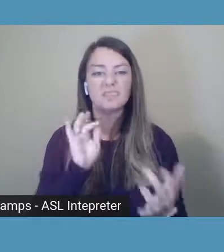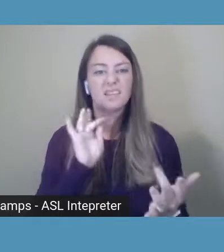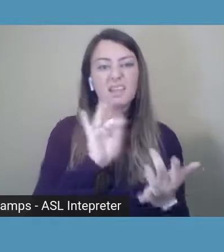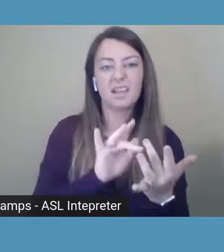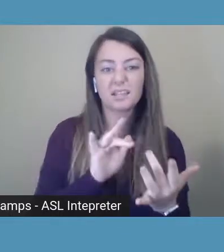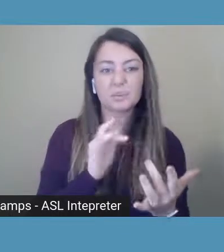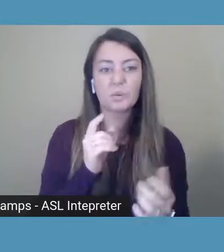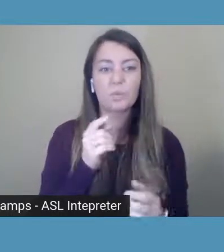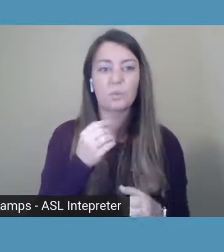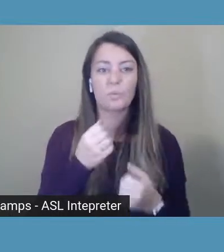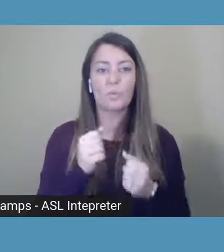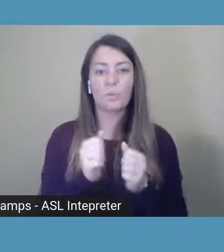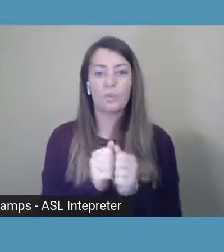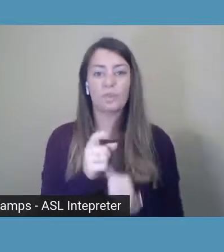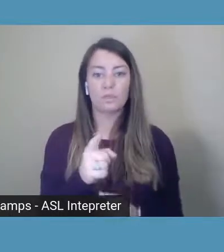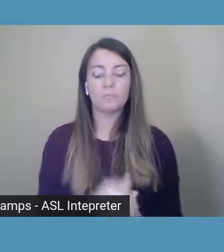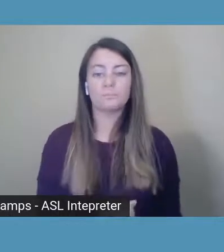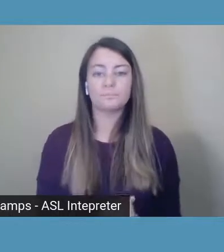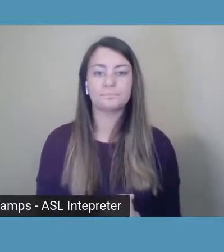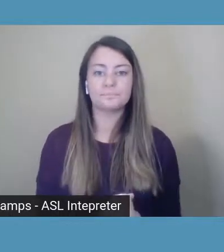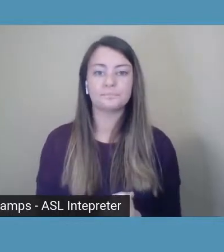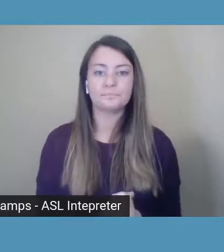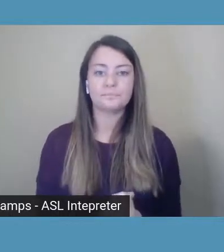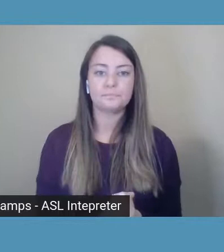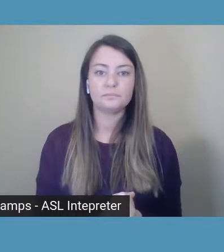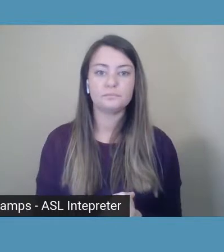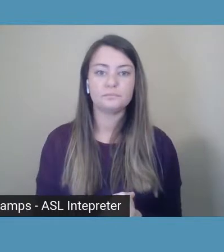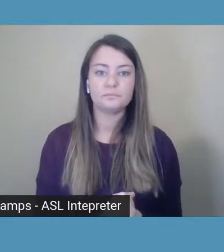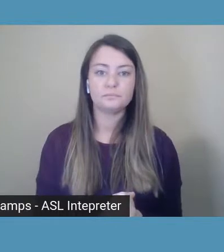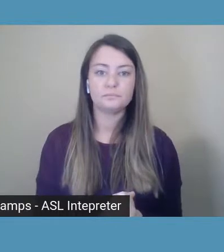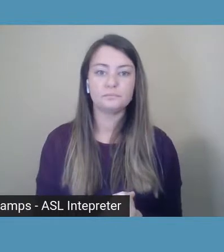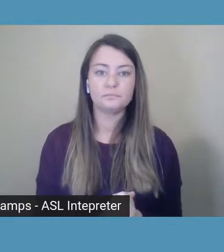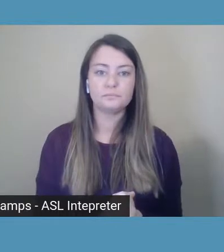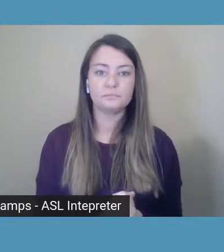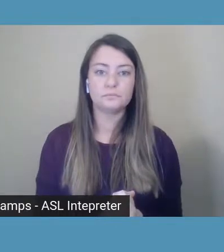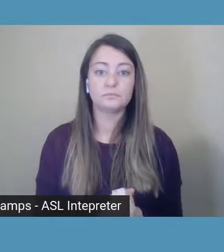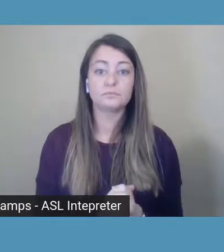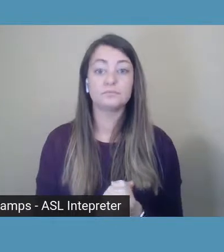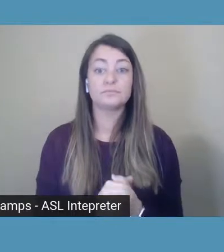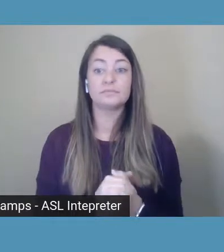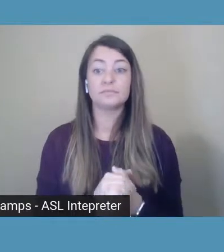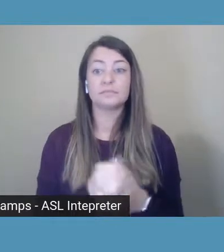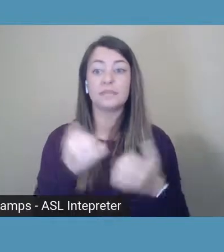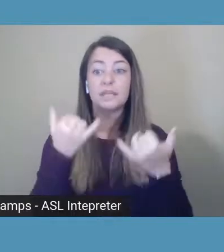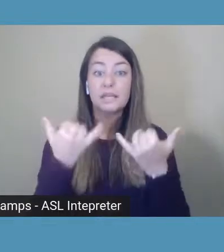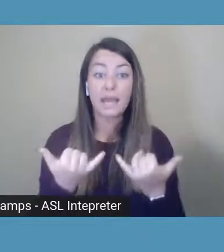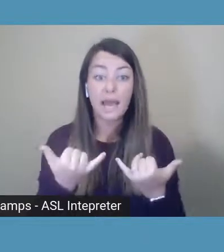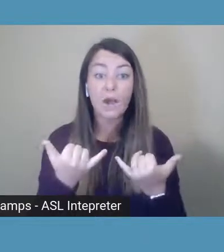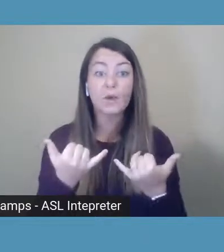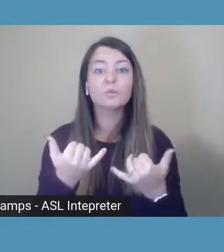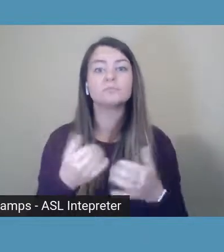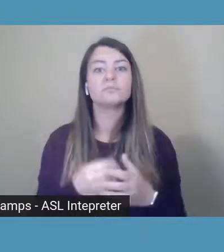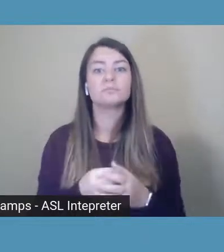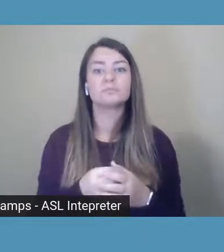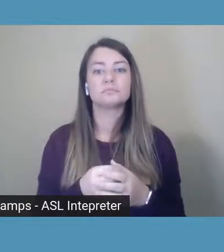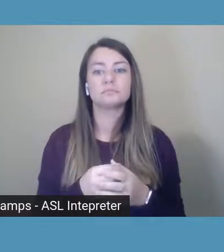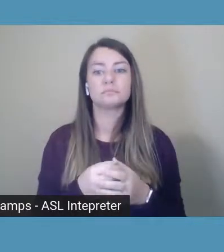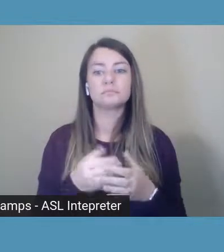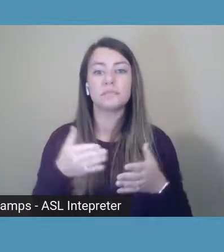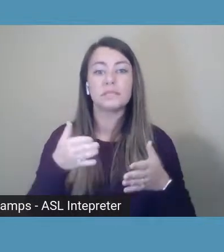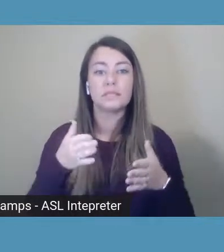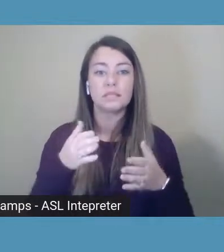in the chat. Now, it's my pleasure to introduce the speakers for today's peer-to-peer introductory session, Get